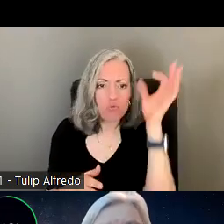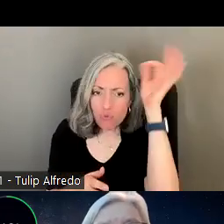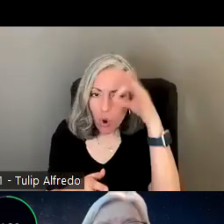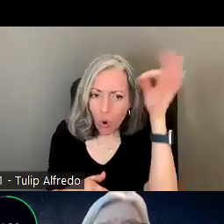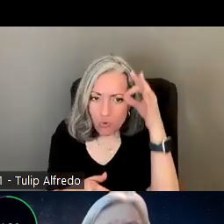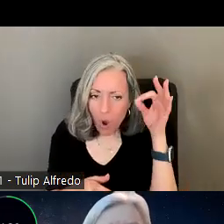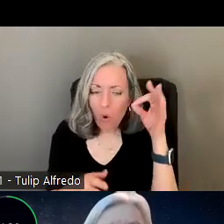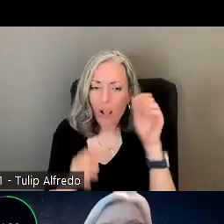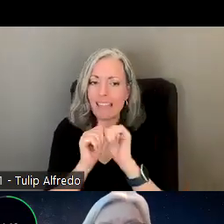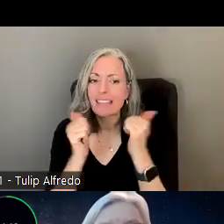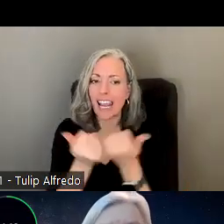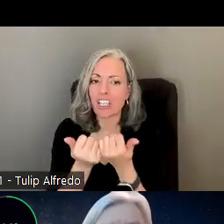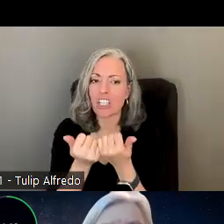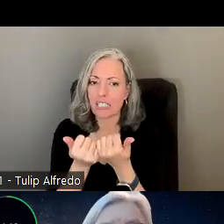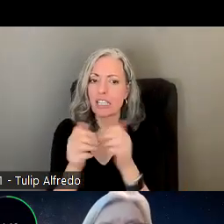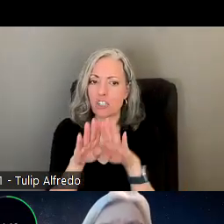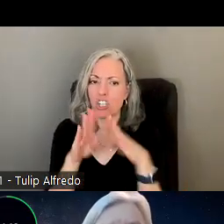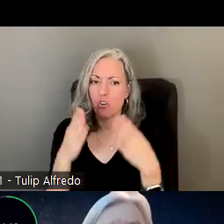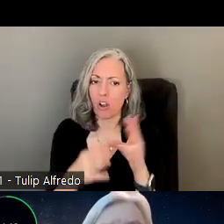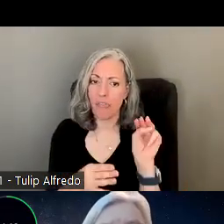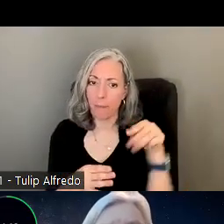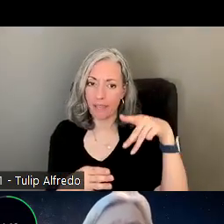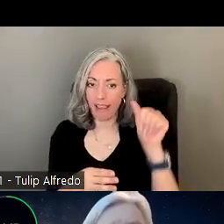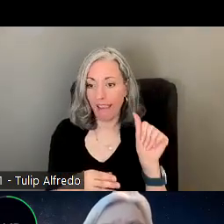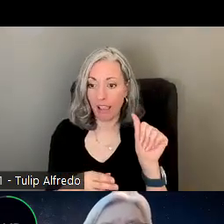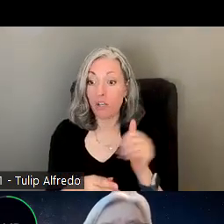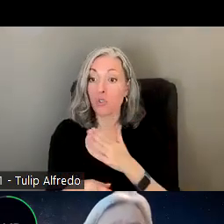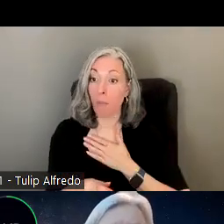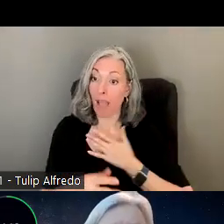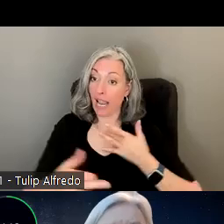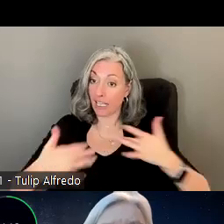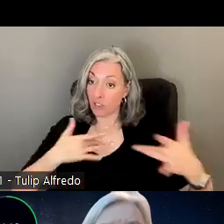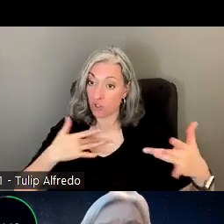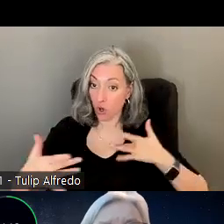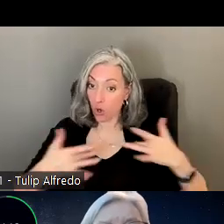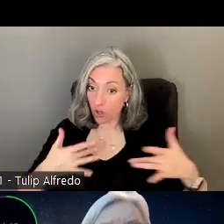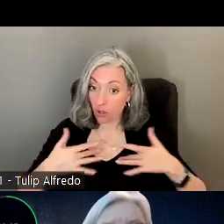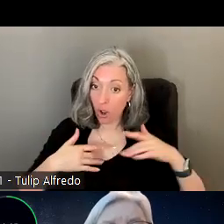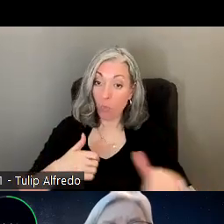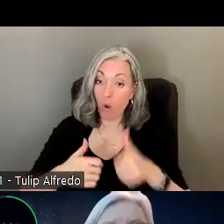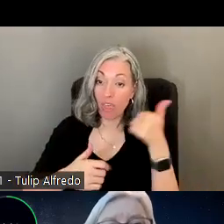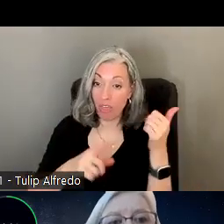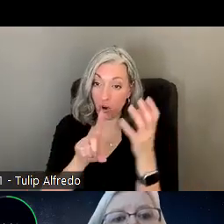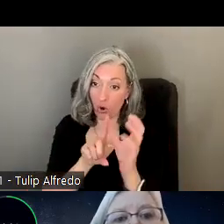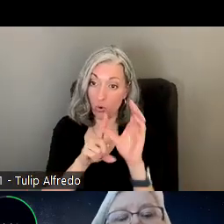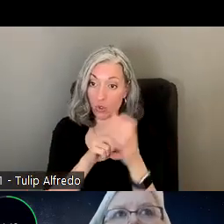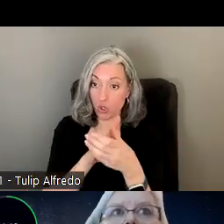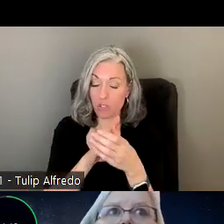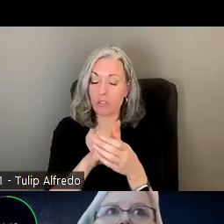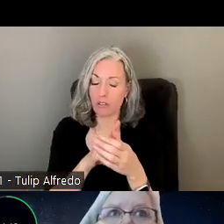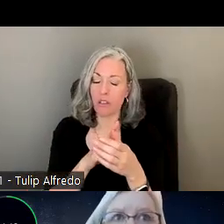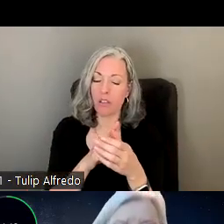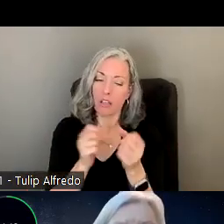general, and then of course the master plan. So my concern is with other cultures, etc., which